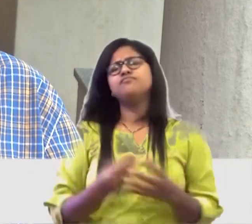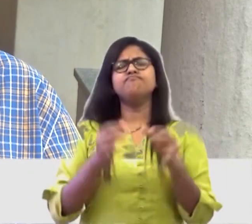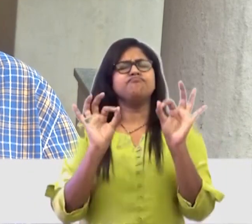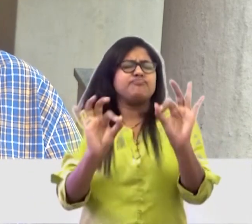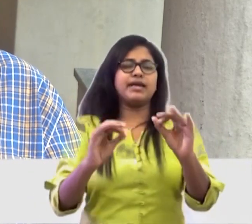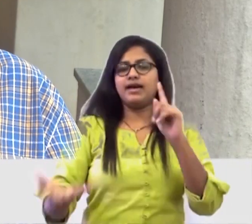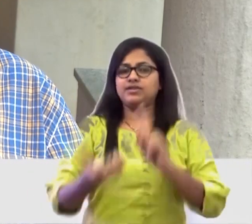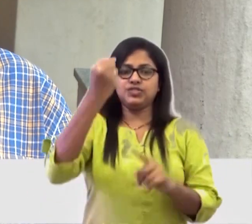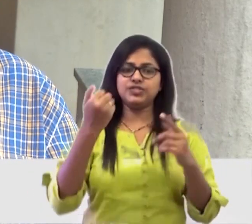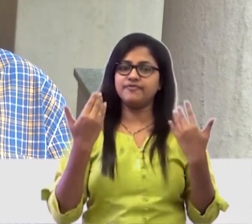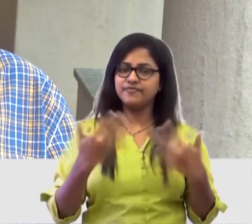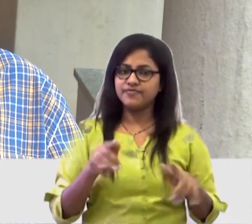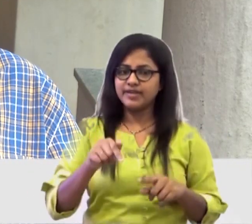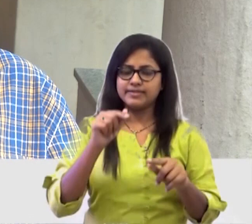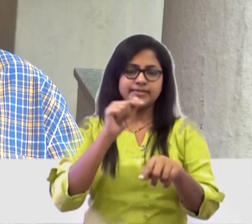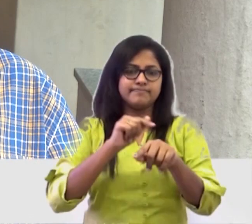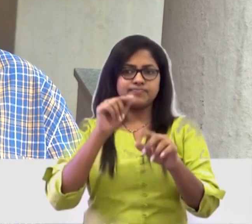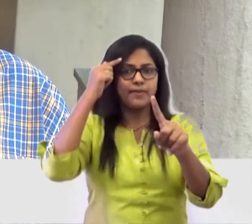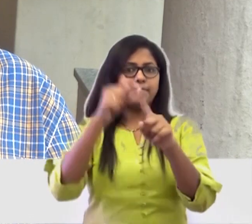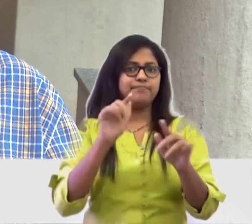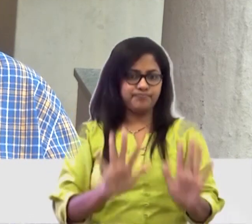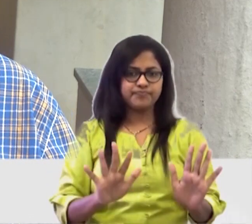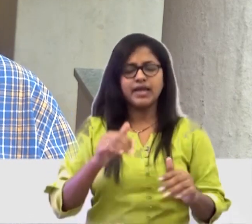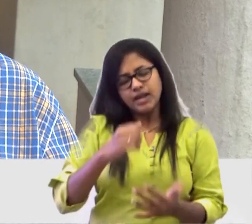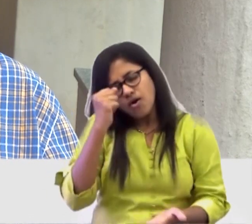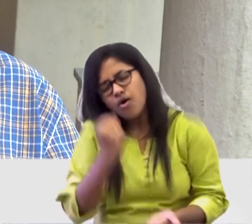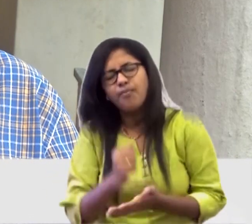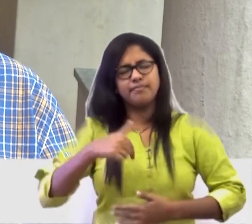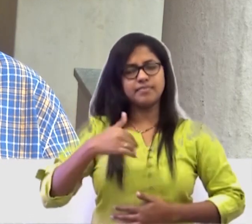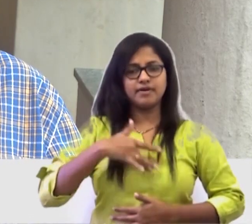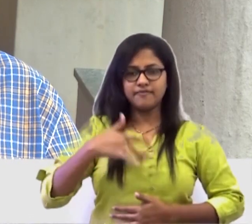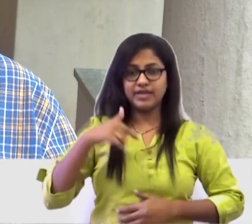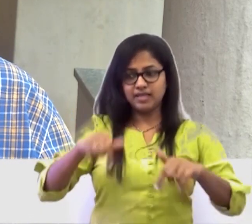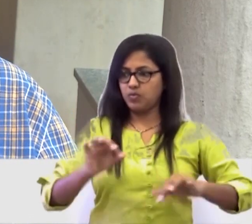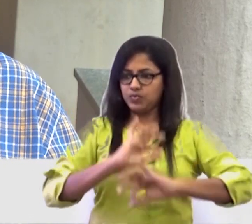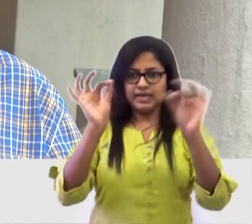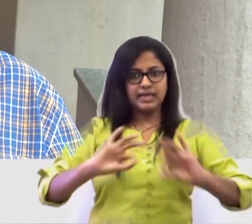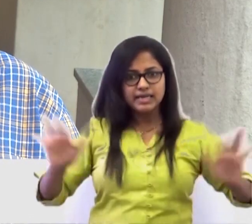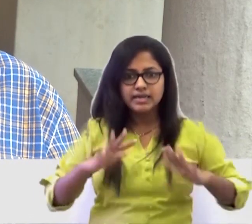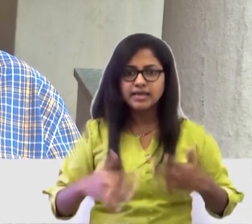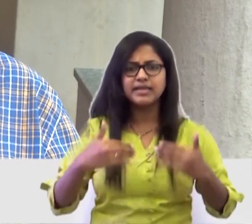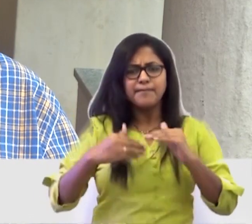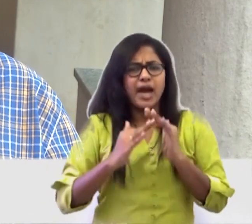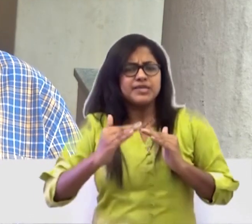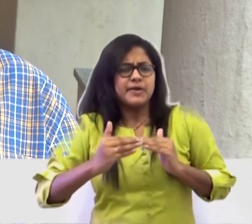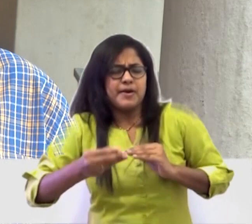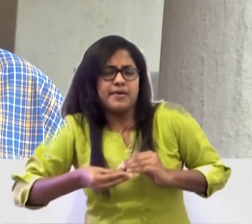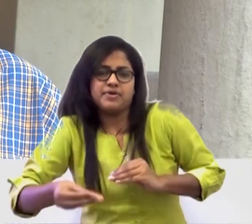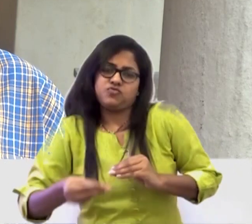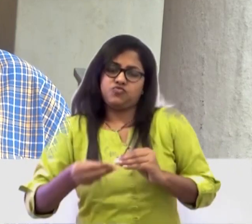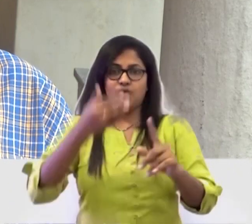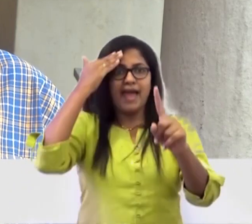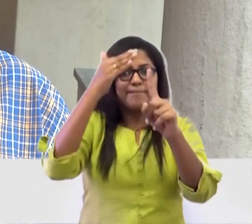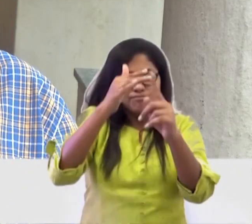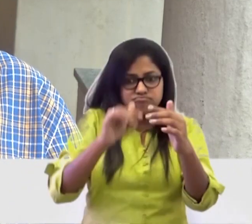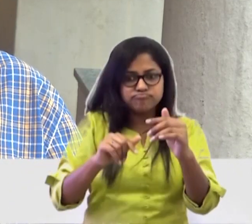we have developed, we have done that. We have achieved our end point. And definitely I feel that